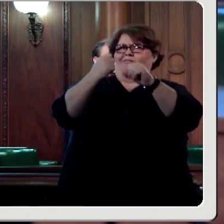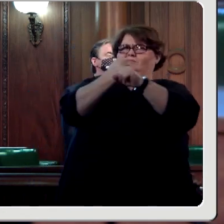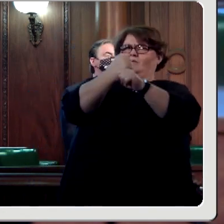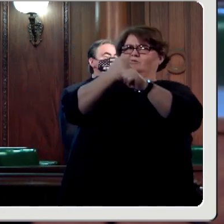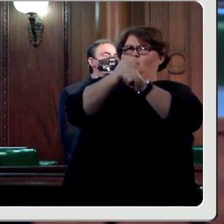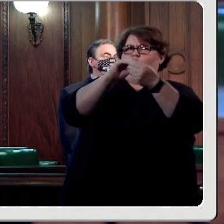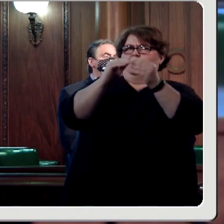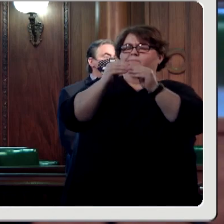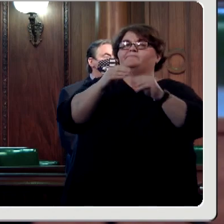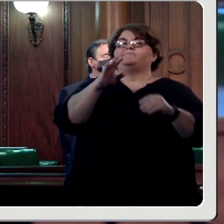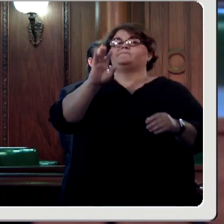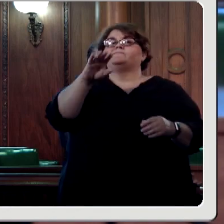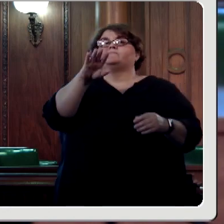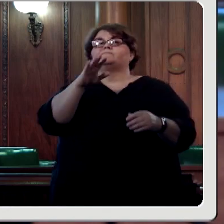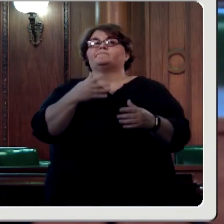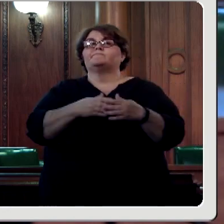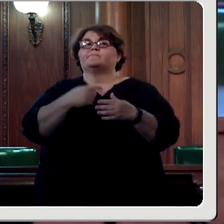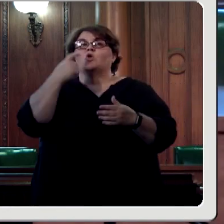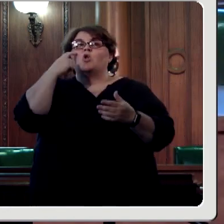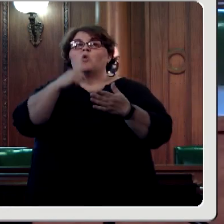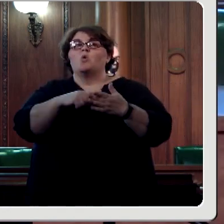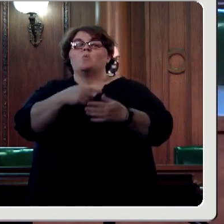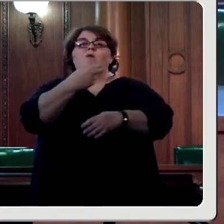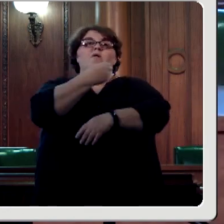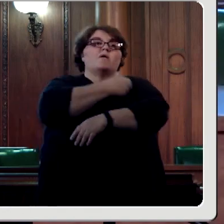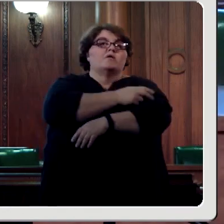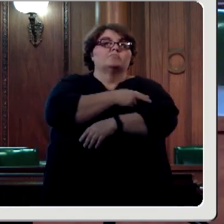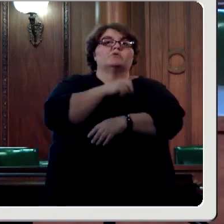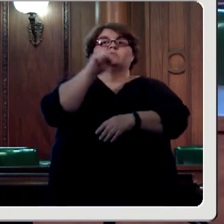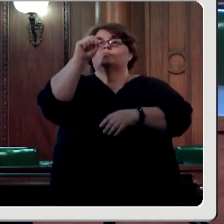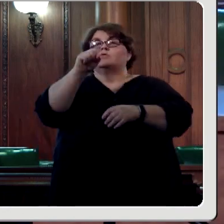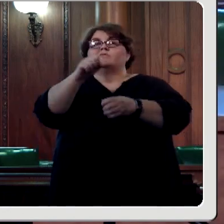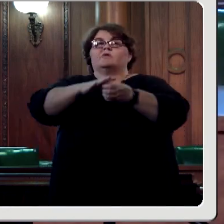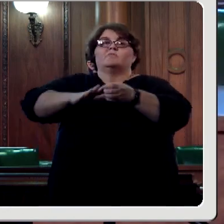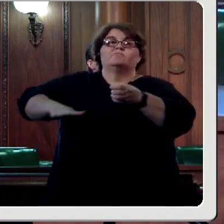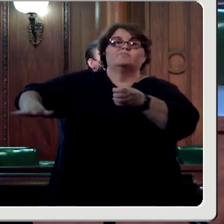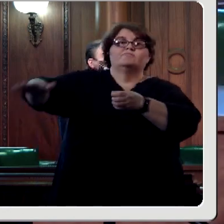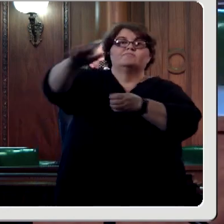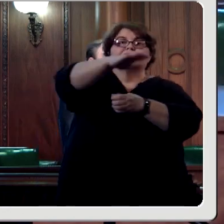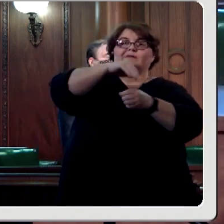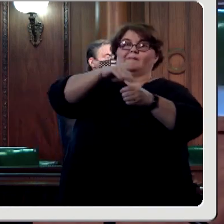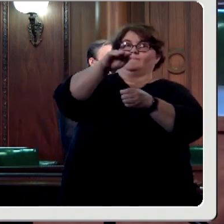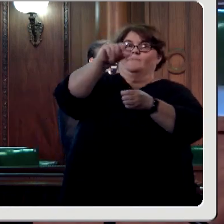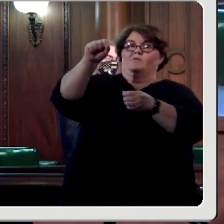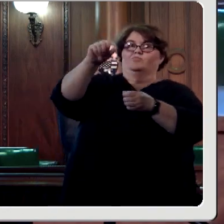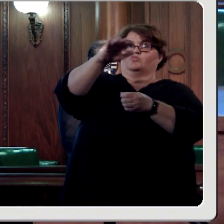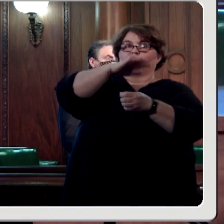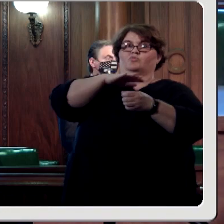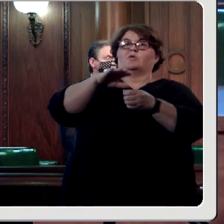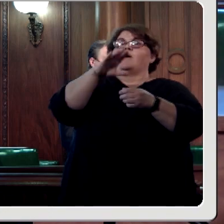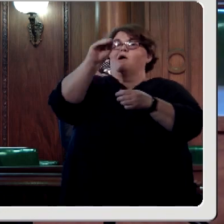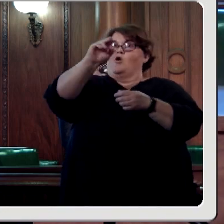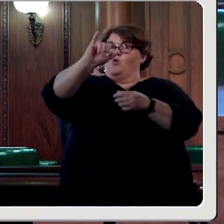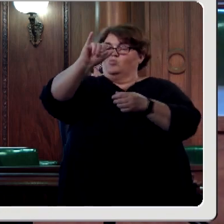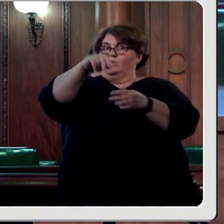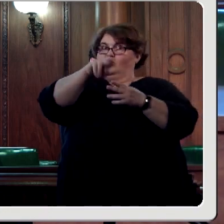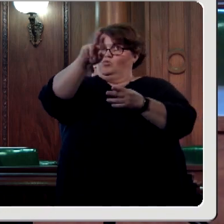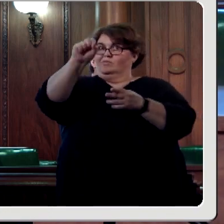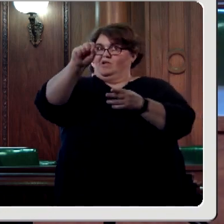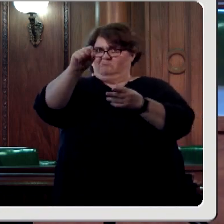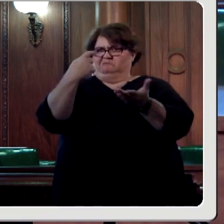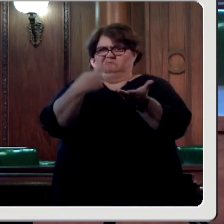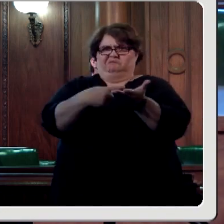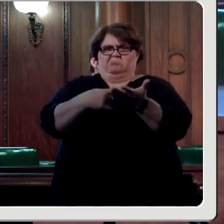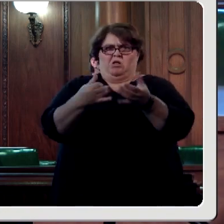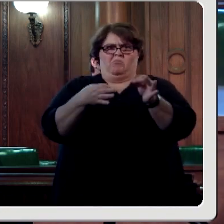around this increase in COVID cases. What we're seeing in our data, we see about 1/3 of the patients that